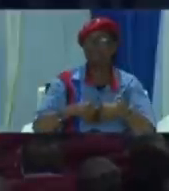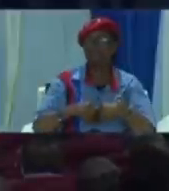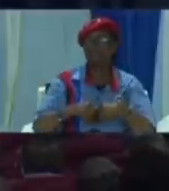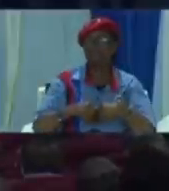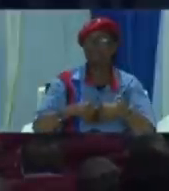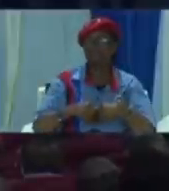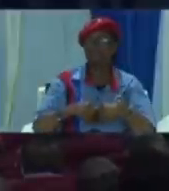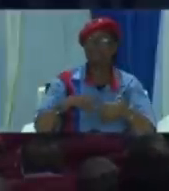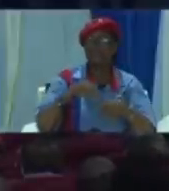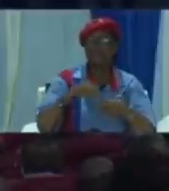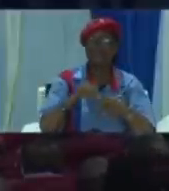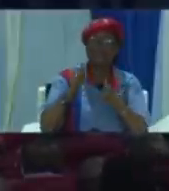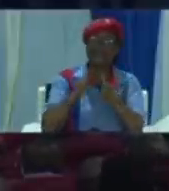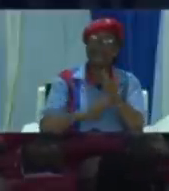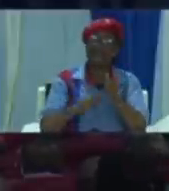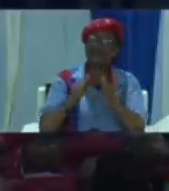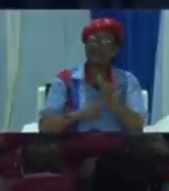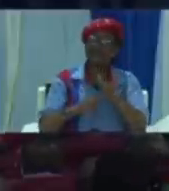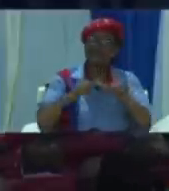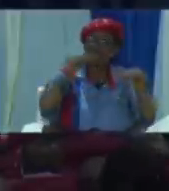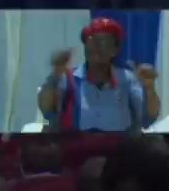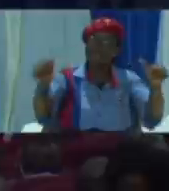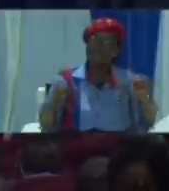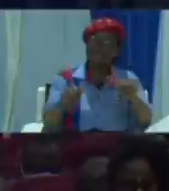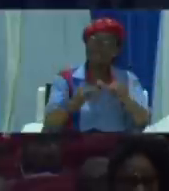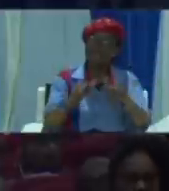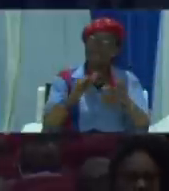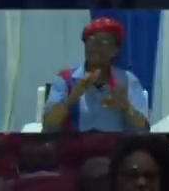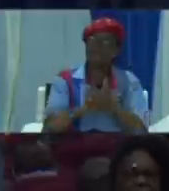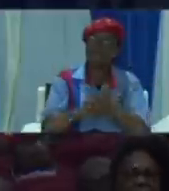In every area that your hand has been